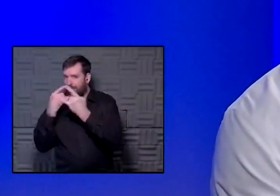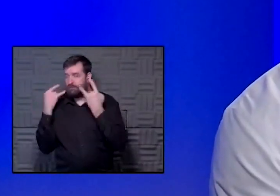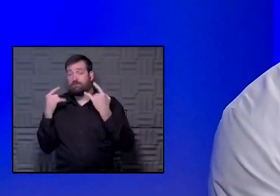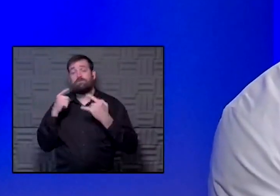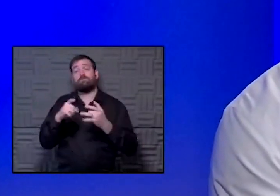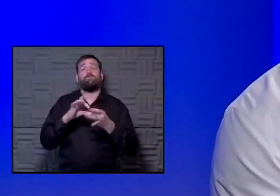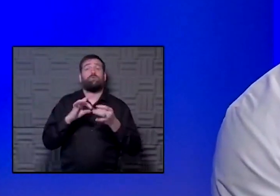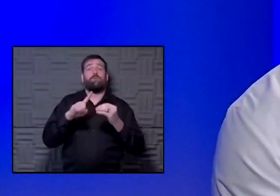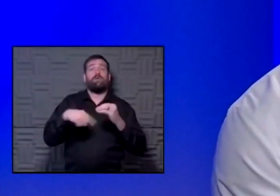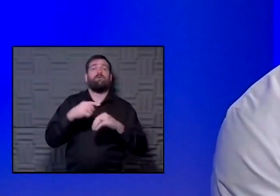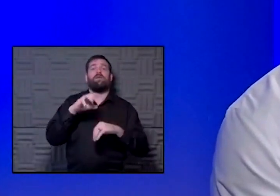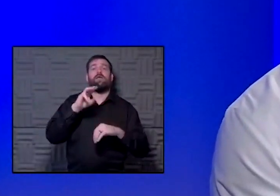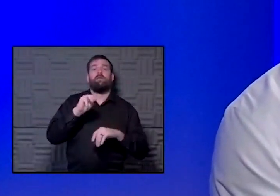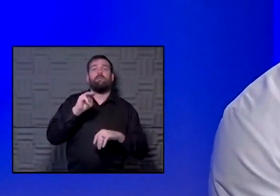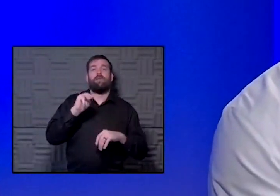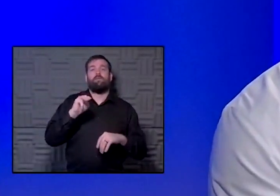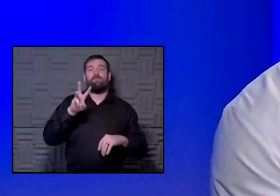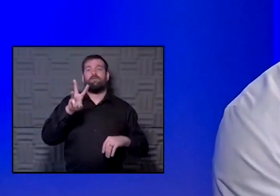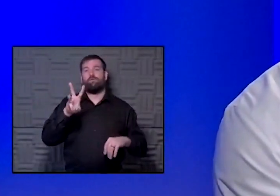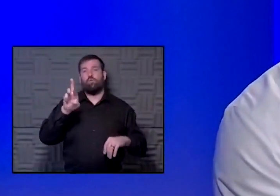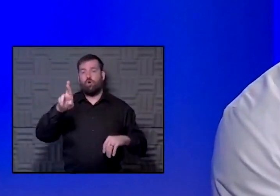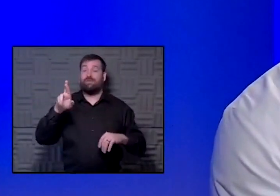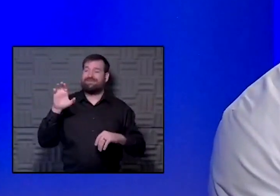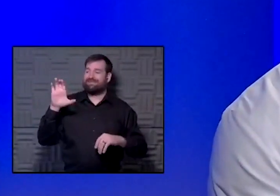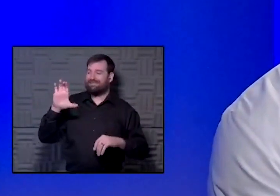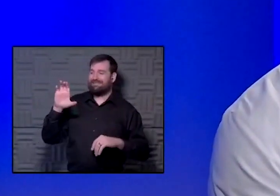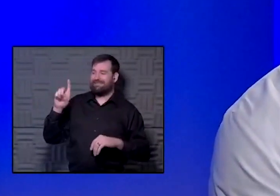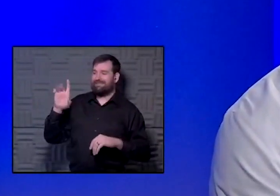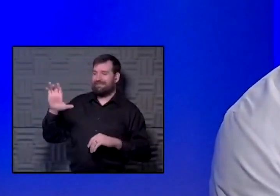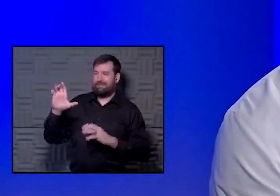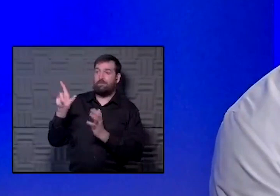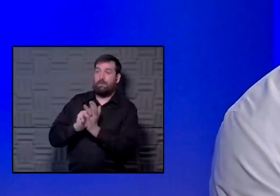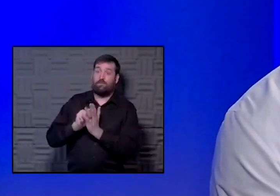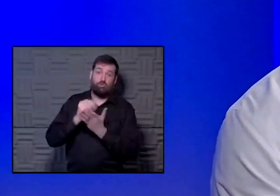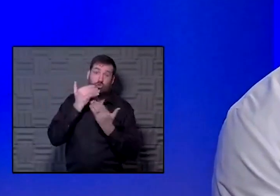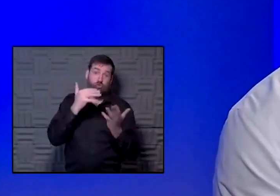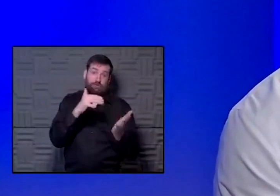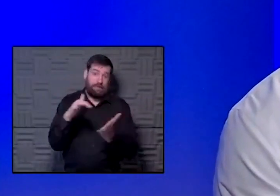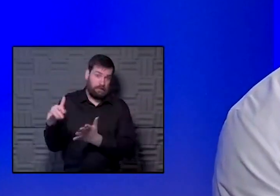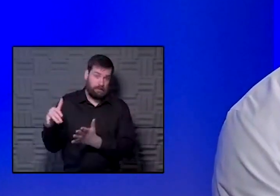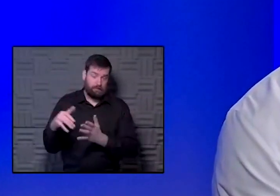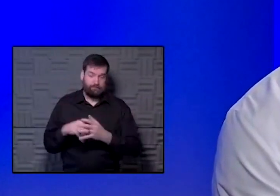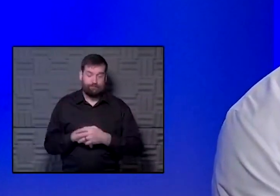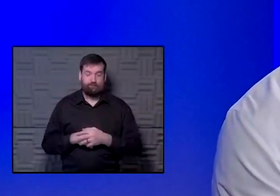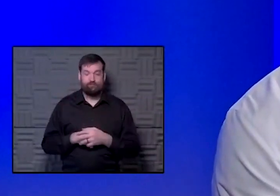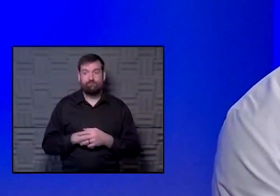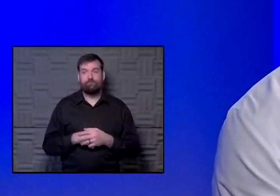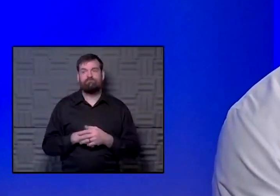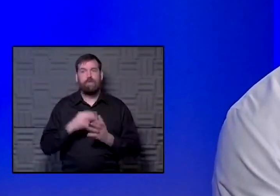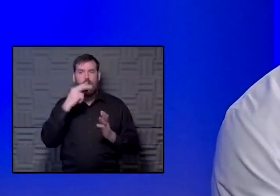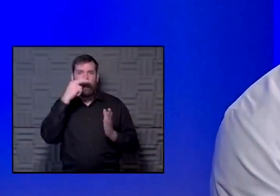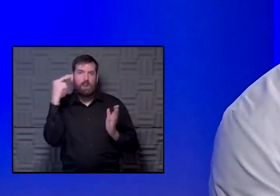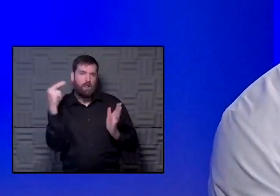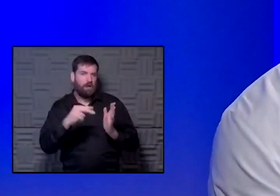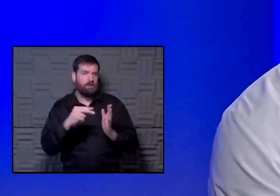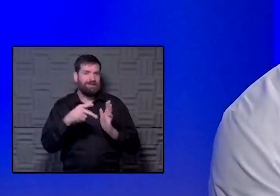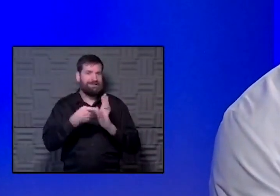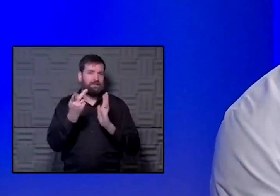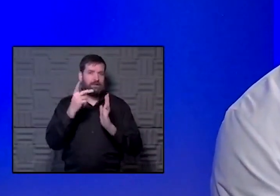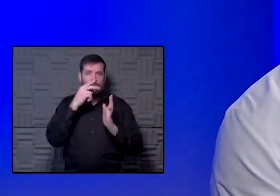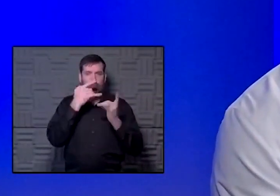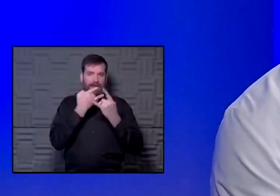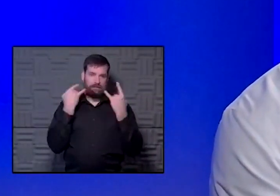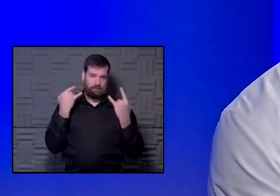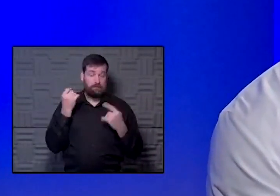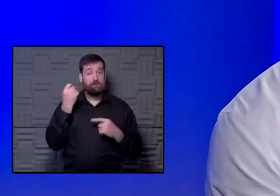referring to is an MMWR, which is a CDC publication and a very good study that looked at double masking. But what they looked